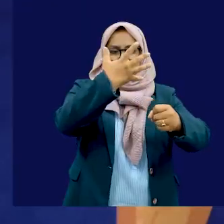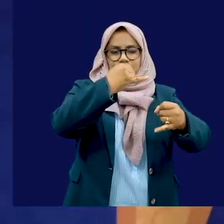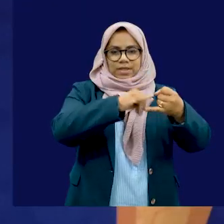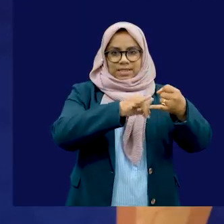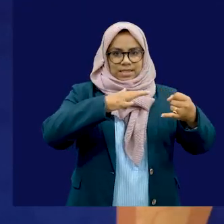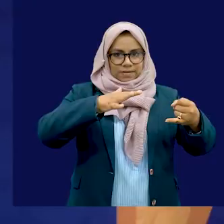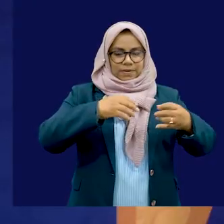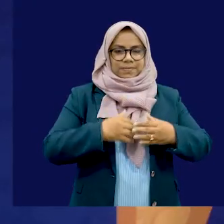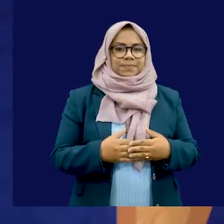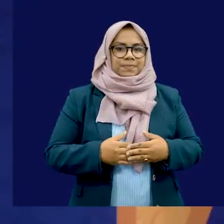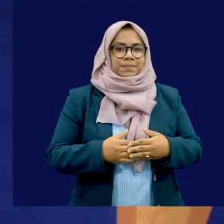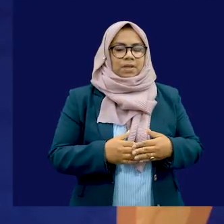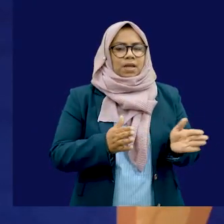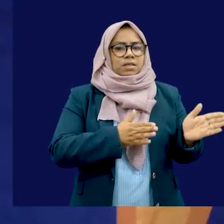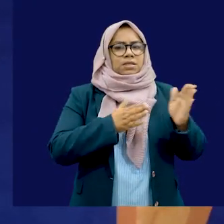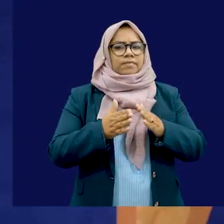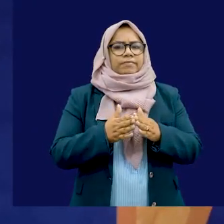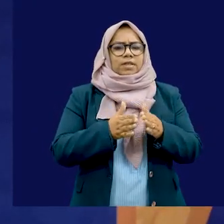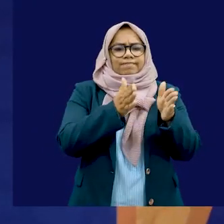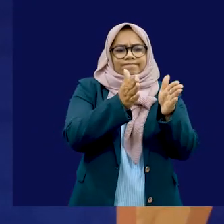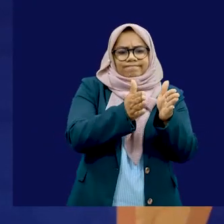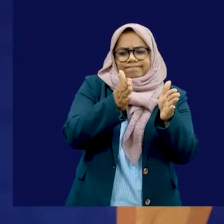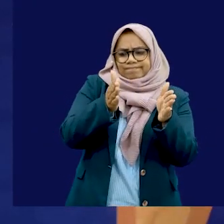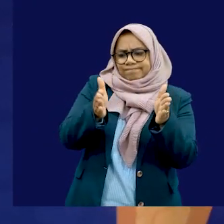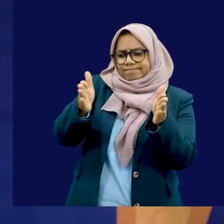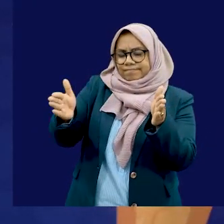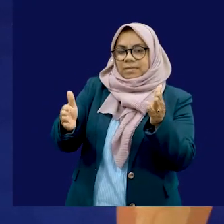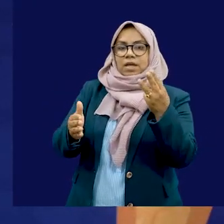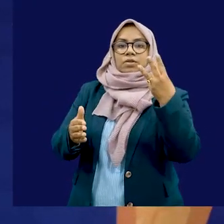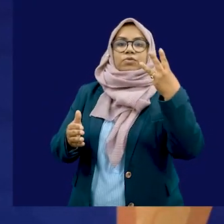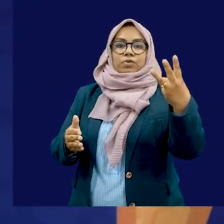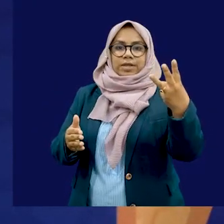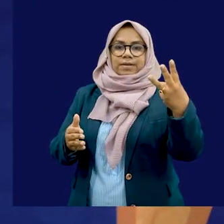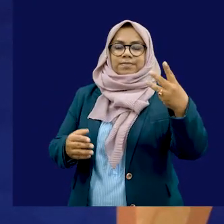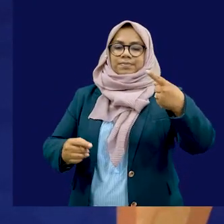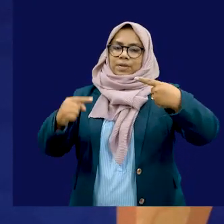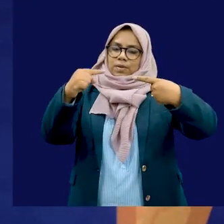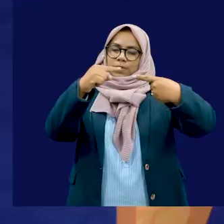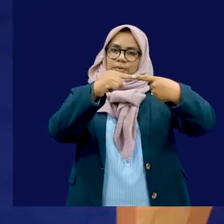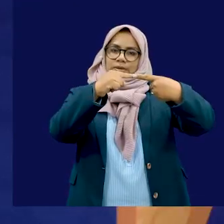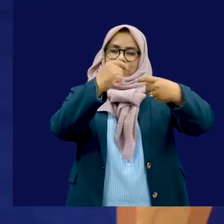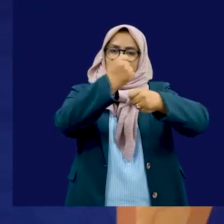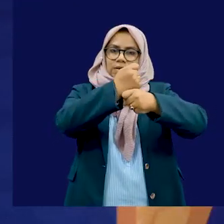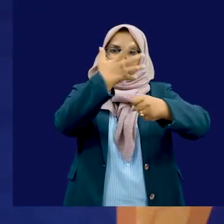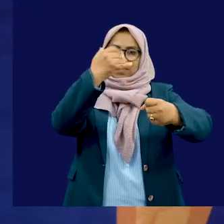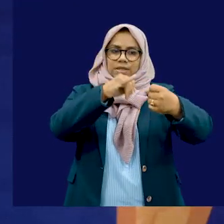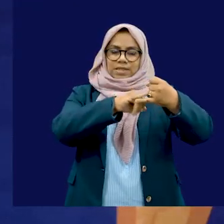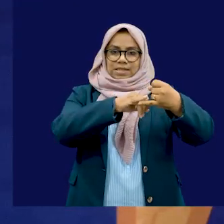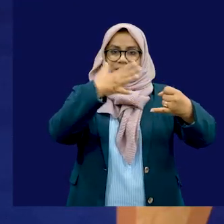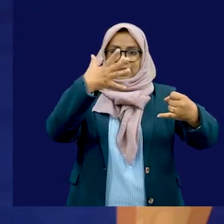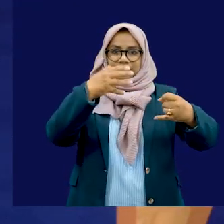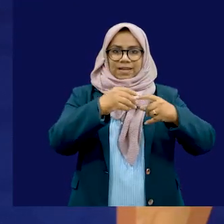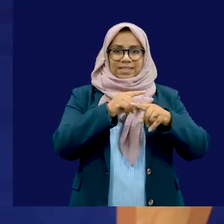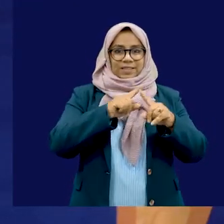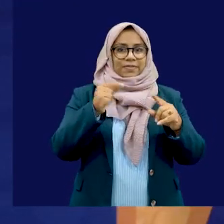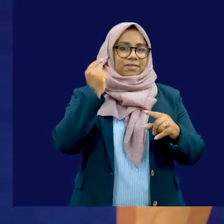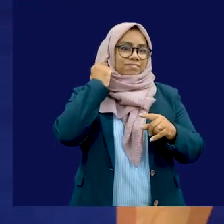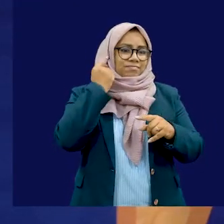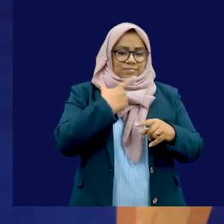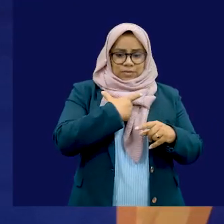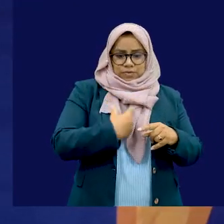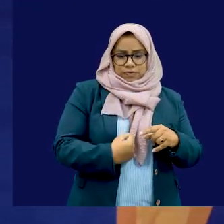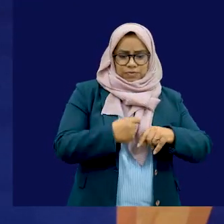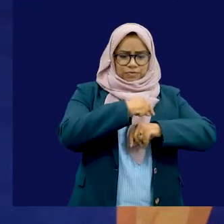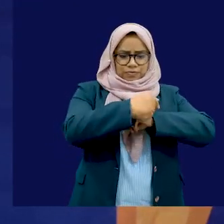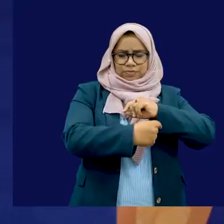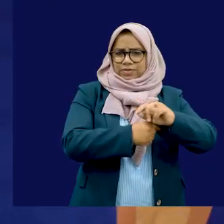We can categorize zakat on gold and silver into 3 types. First one is gold and silver jewelry.